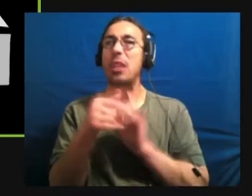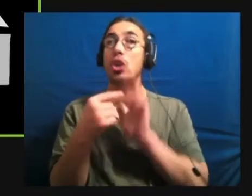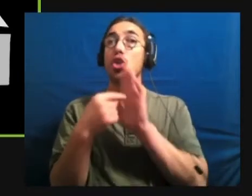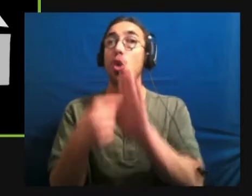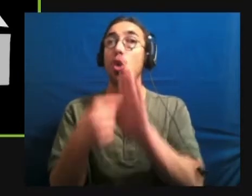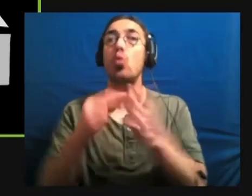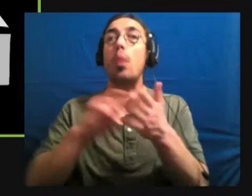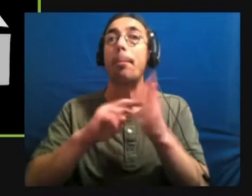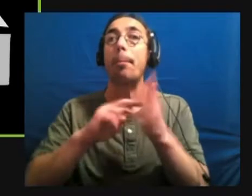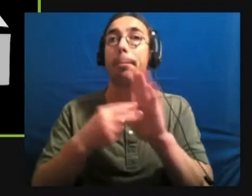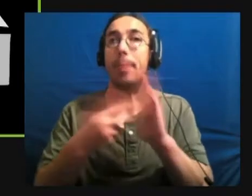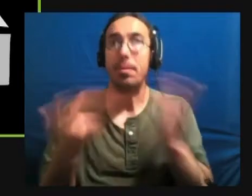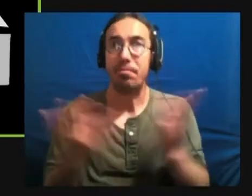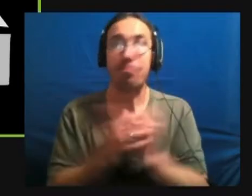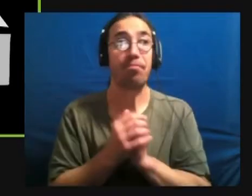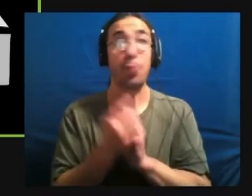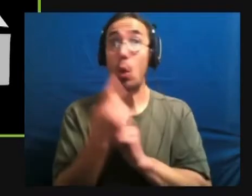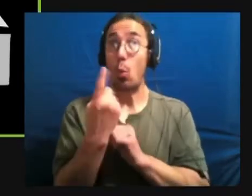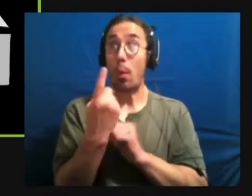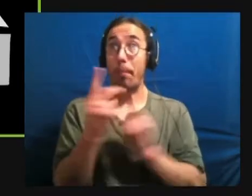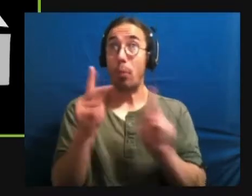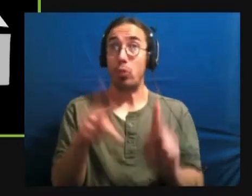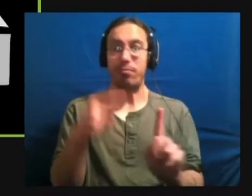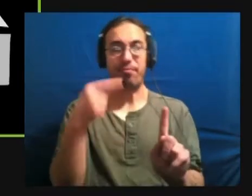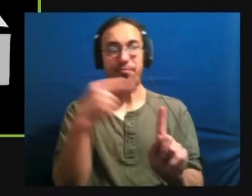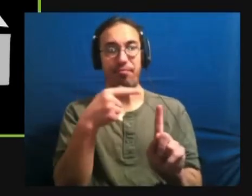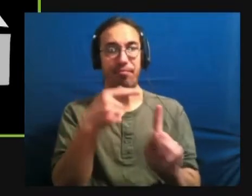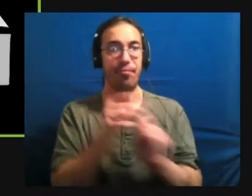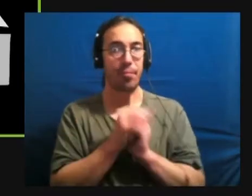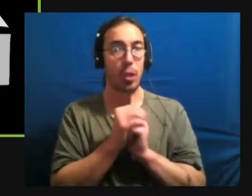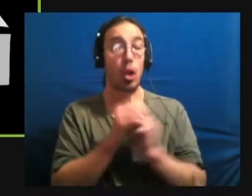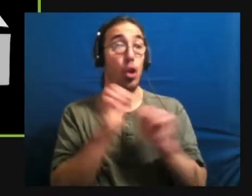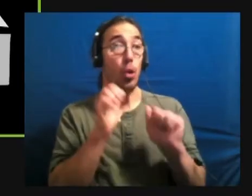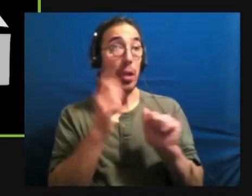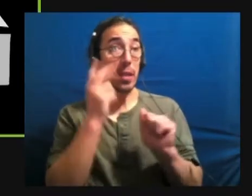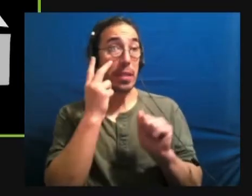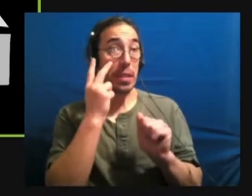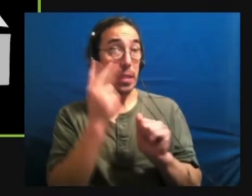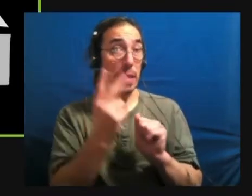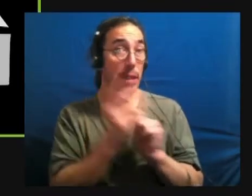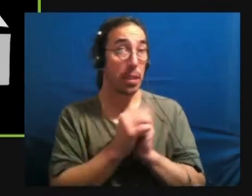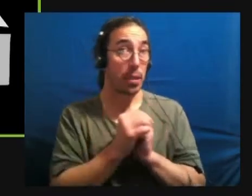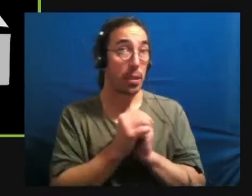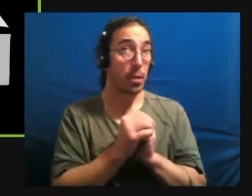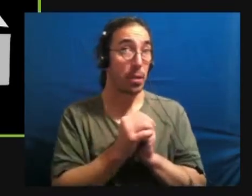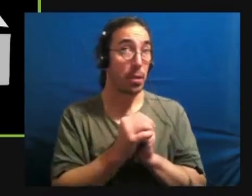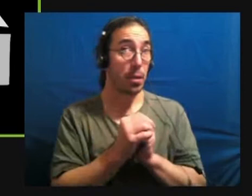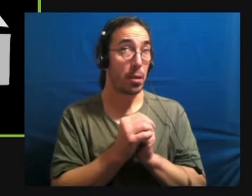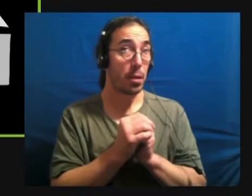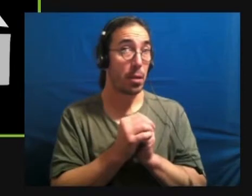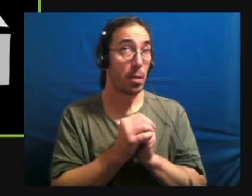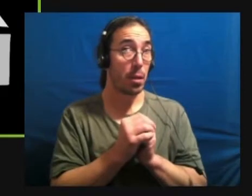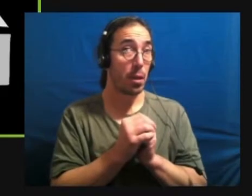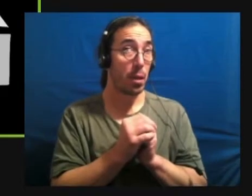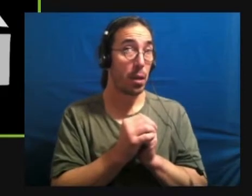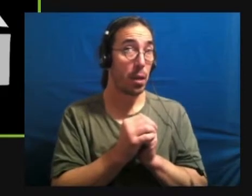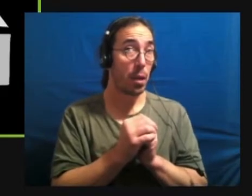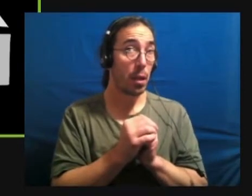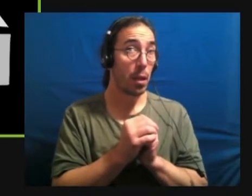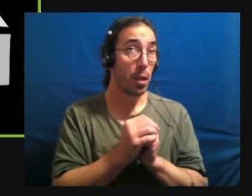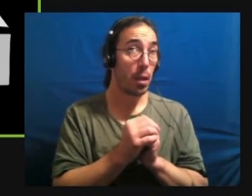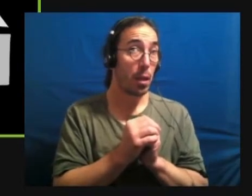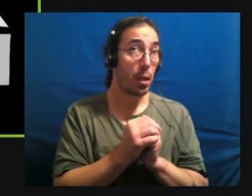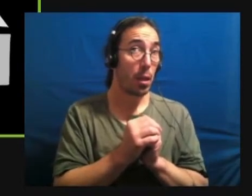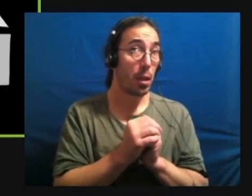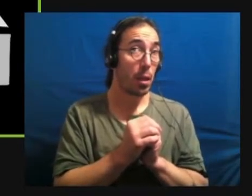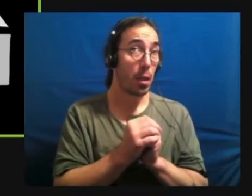So this is one person, and you see this is a Latin person, a woman,